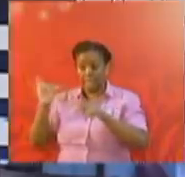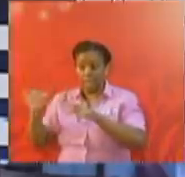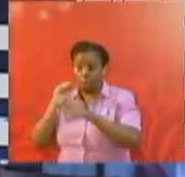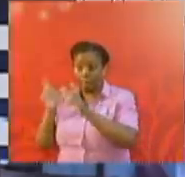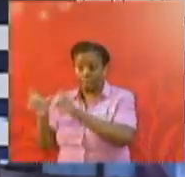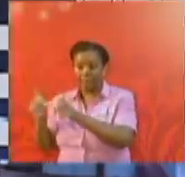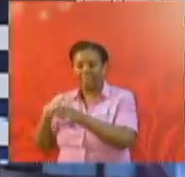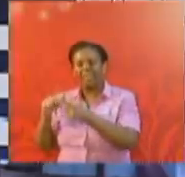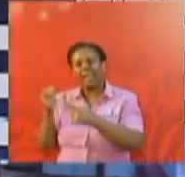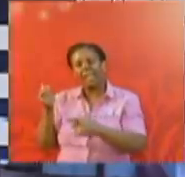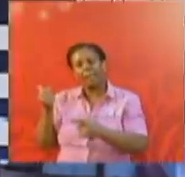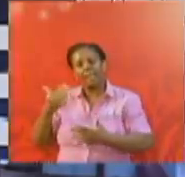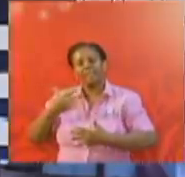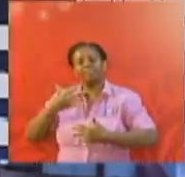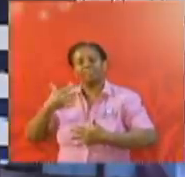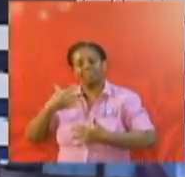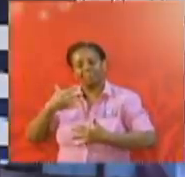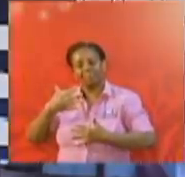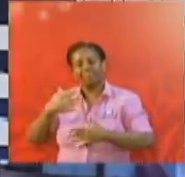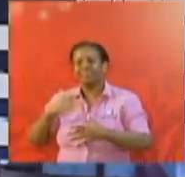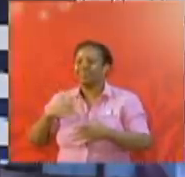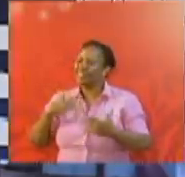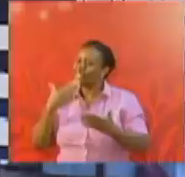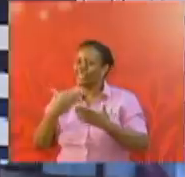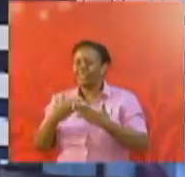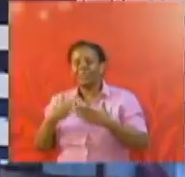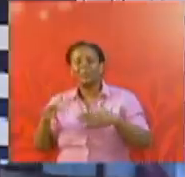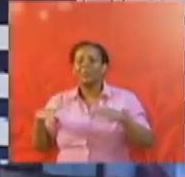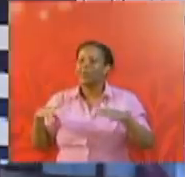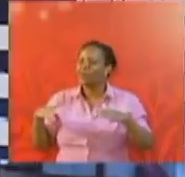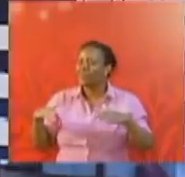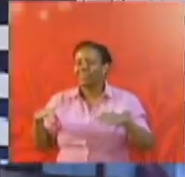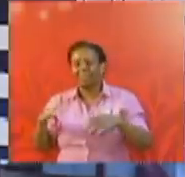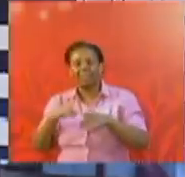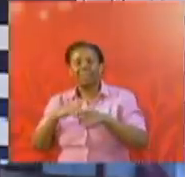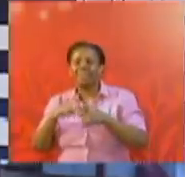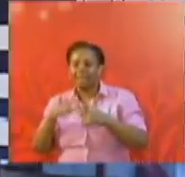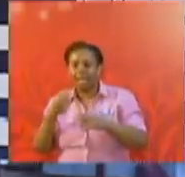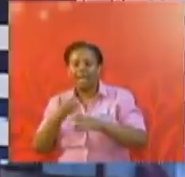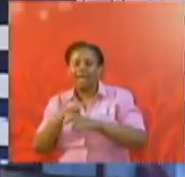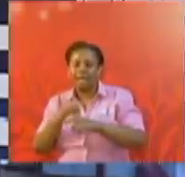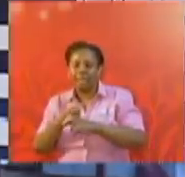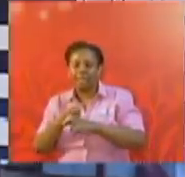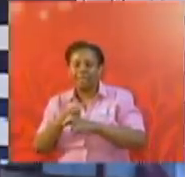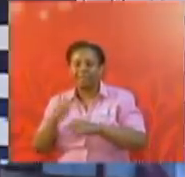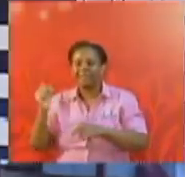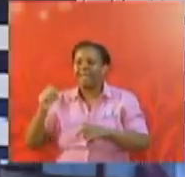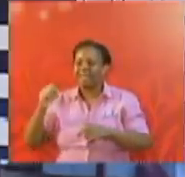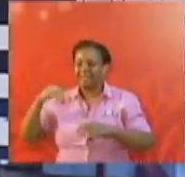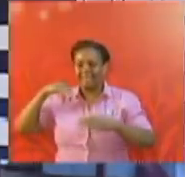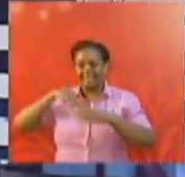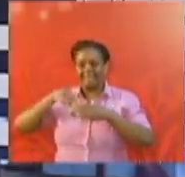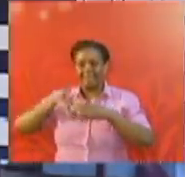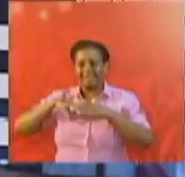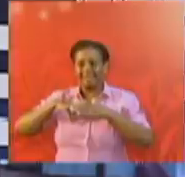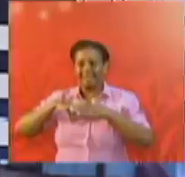of breath, and they feel well. They can move around the house a bit, but it's a little harder. The inflammation is taking place. The virus is there and